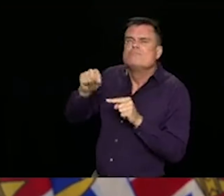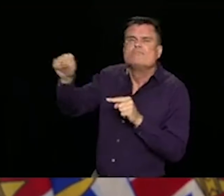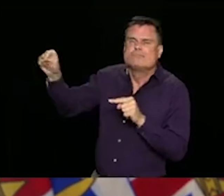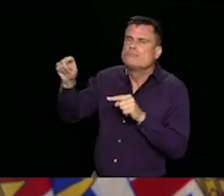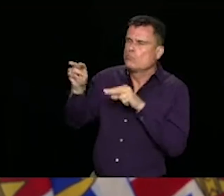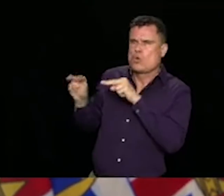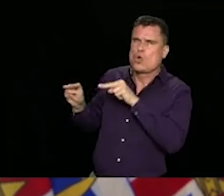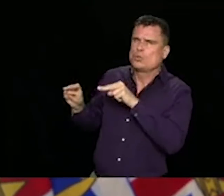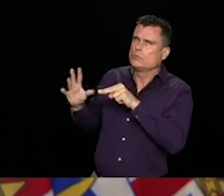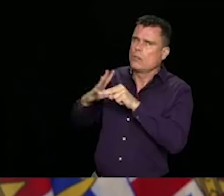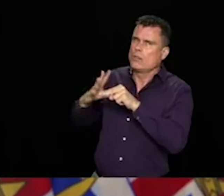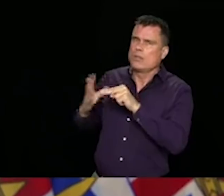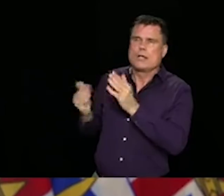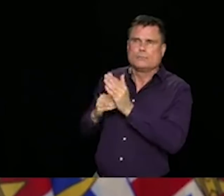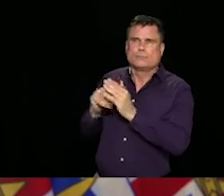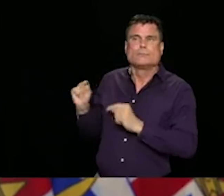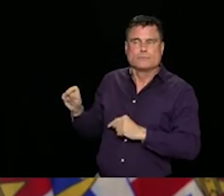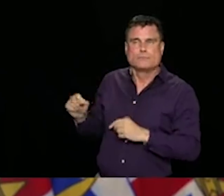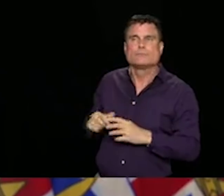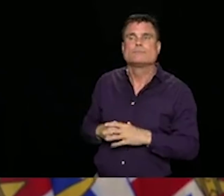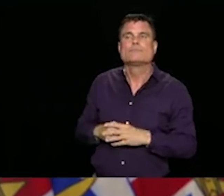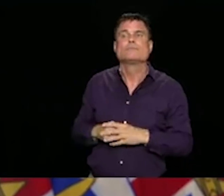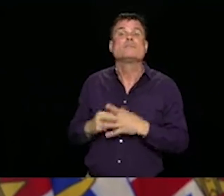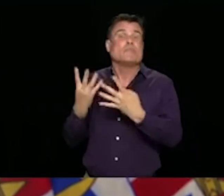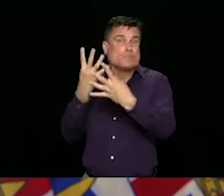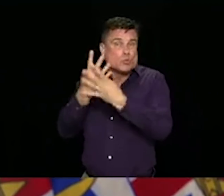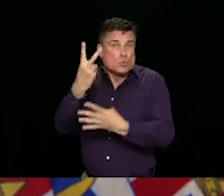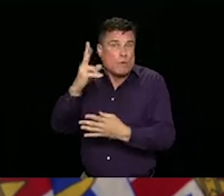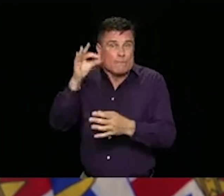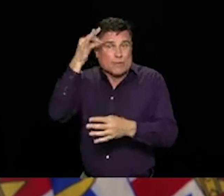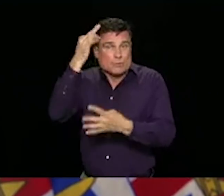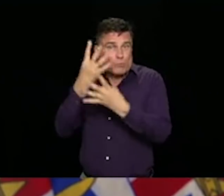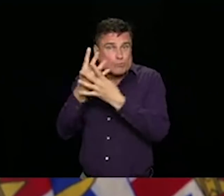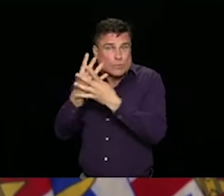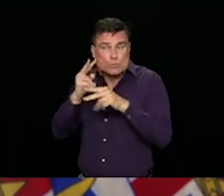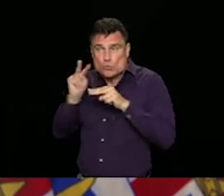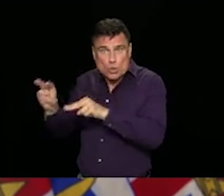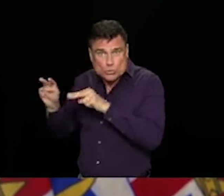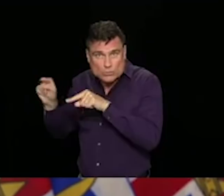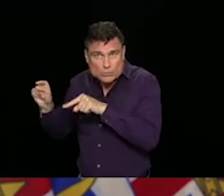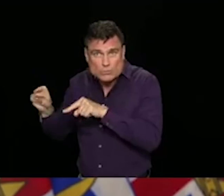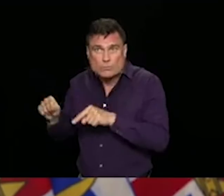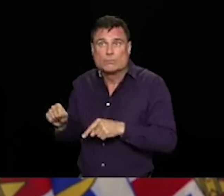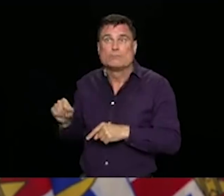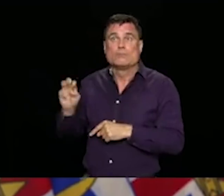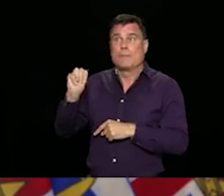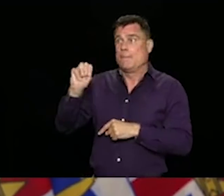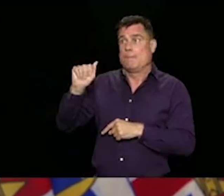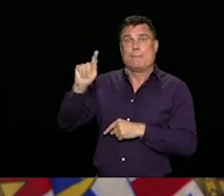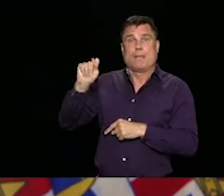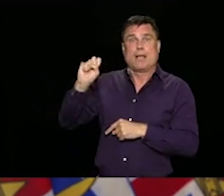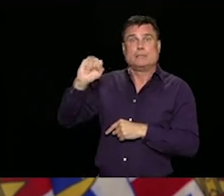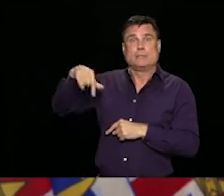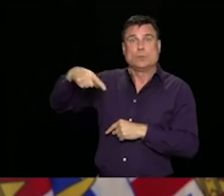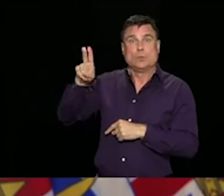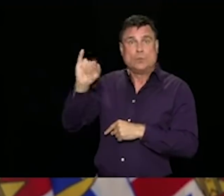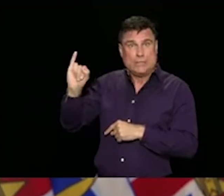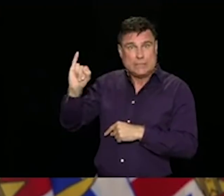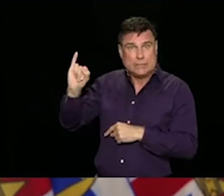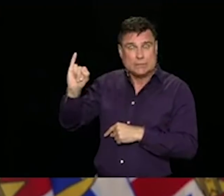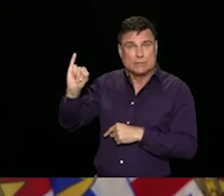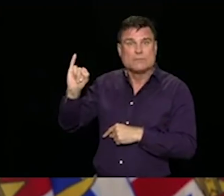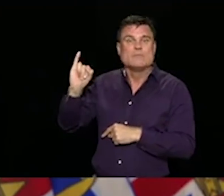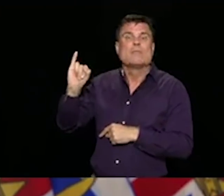outbreaks in the past, including the most recent ones in a correctional facility at Mountain and Matsqui. It was a person who